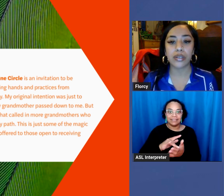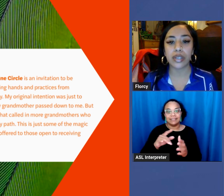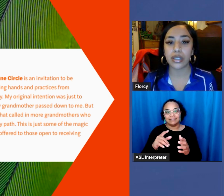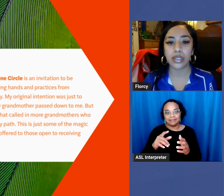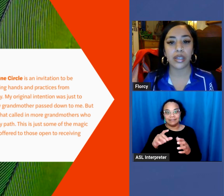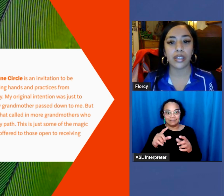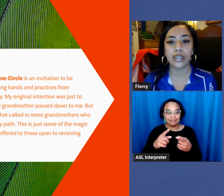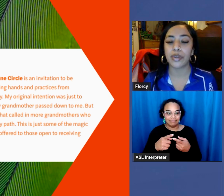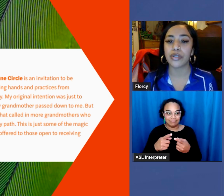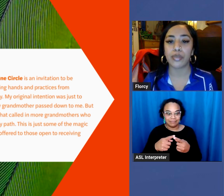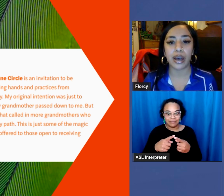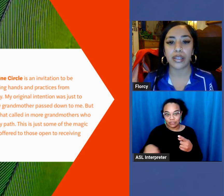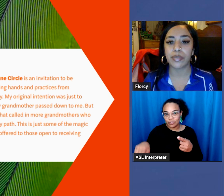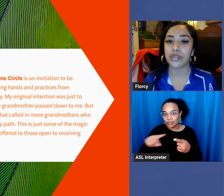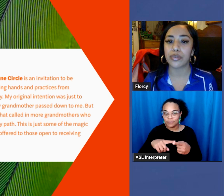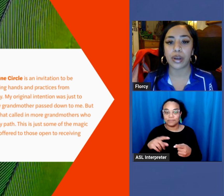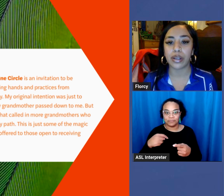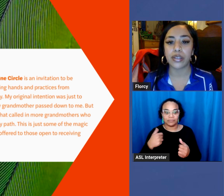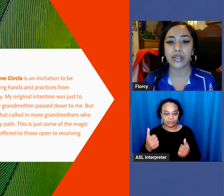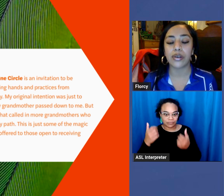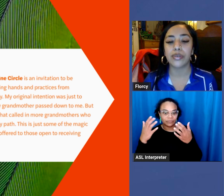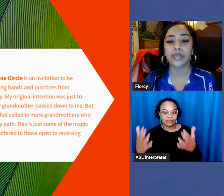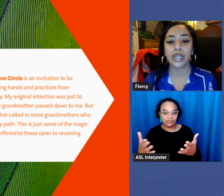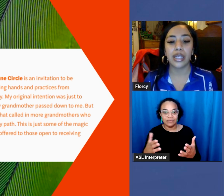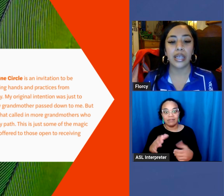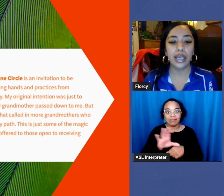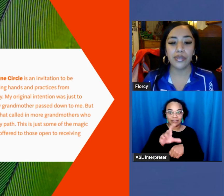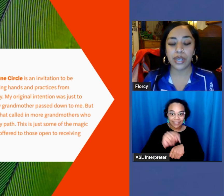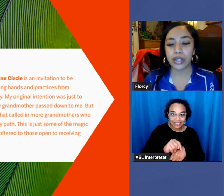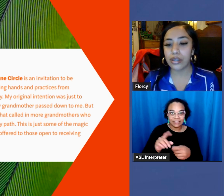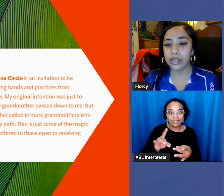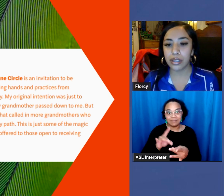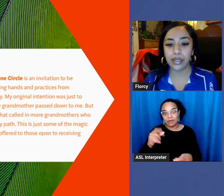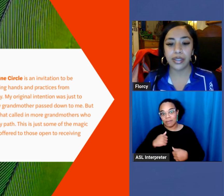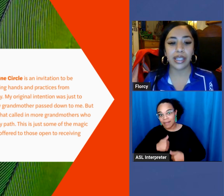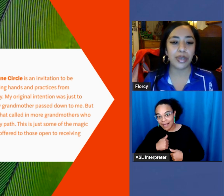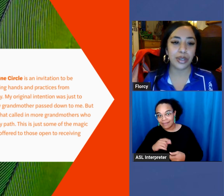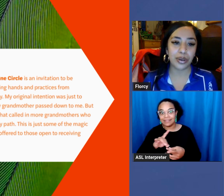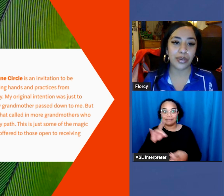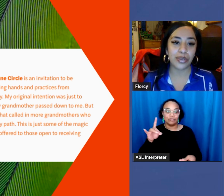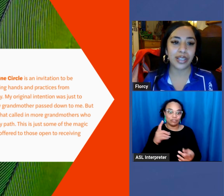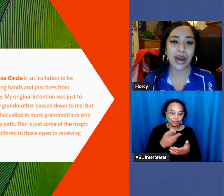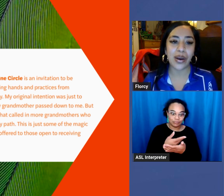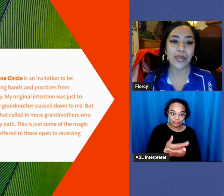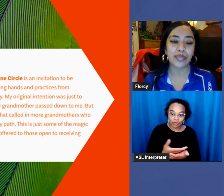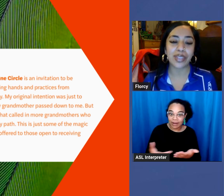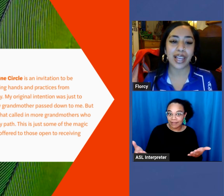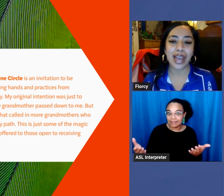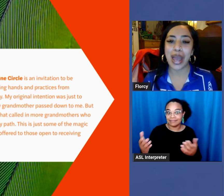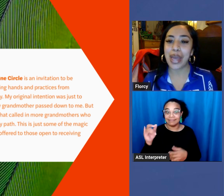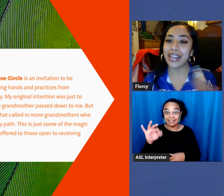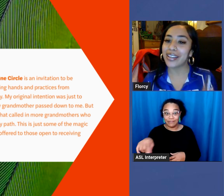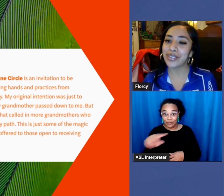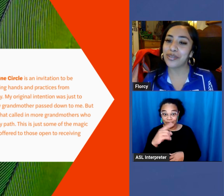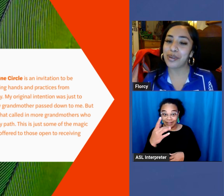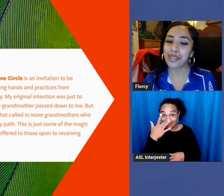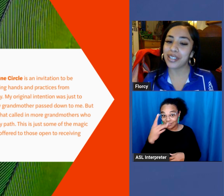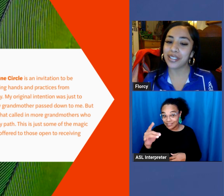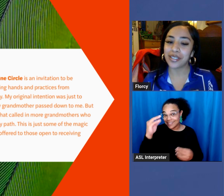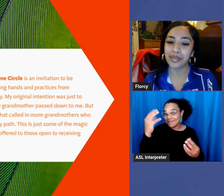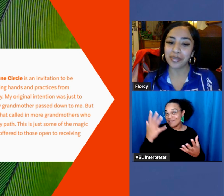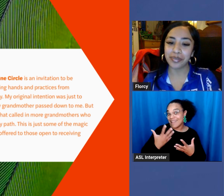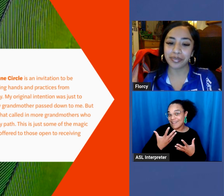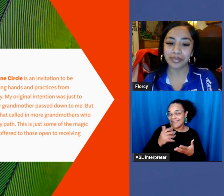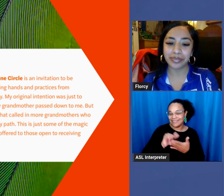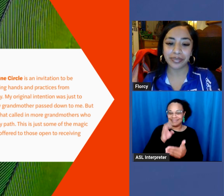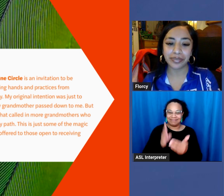offer consultations, spiritual baths, spiritual products. So yeah, if you guys are interested, let me know. And that concludes my